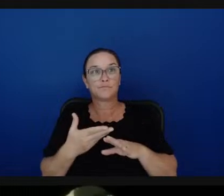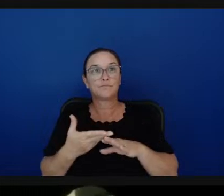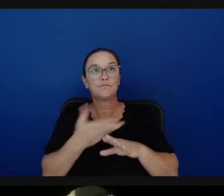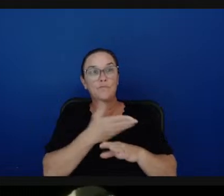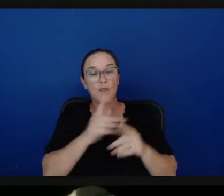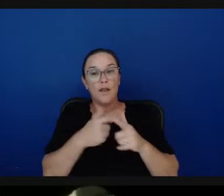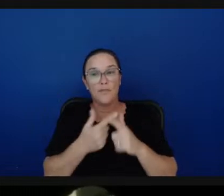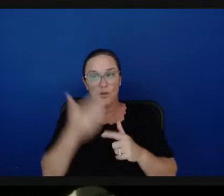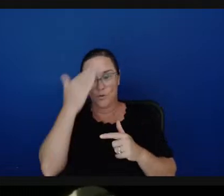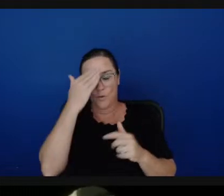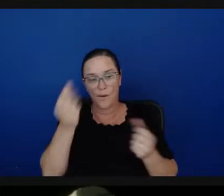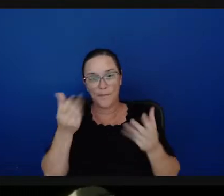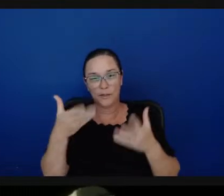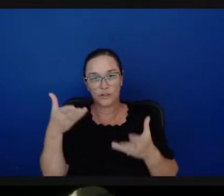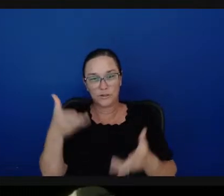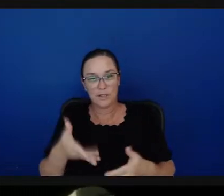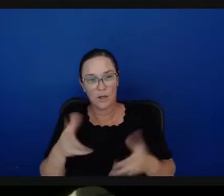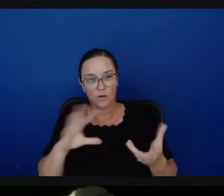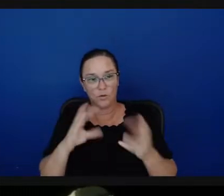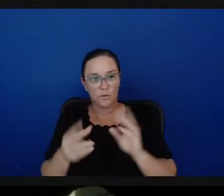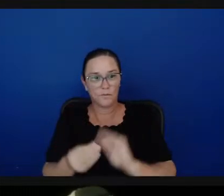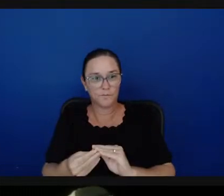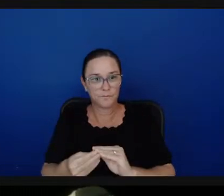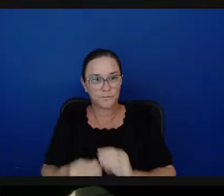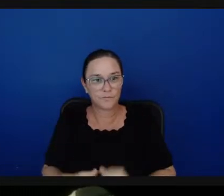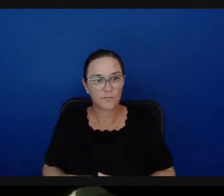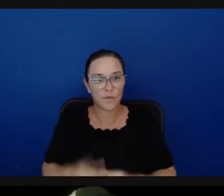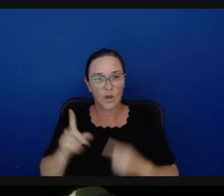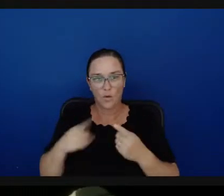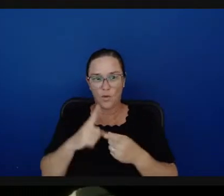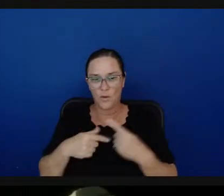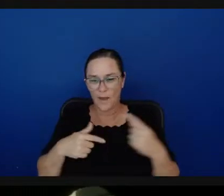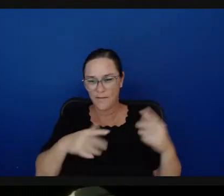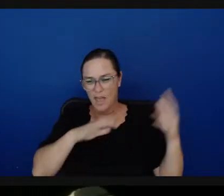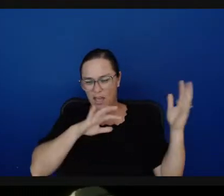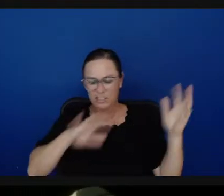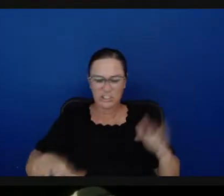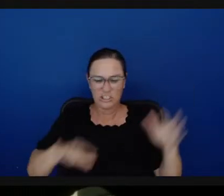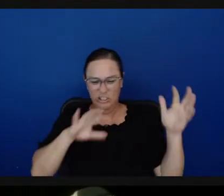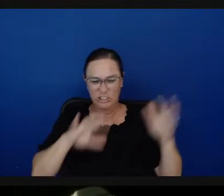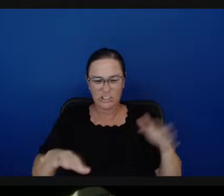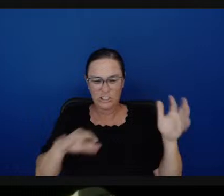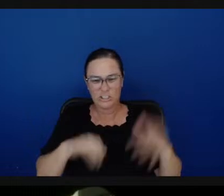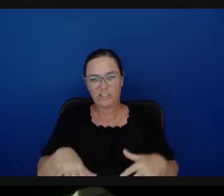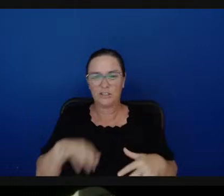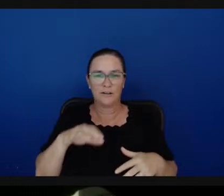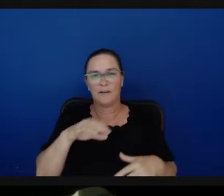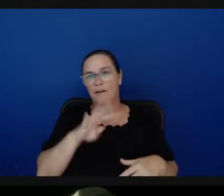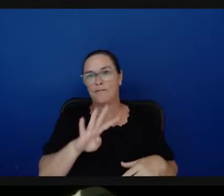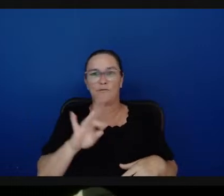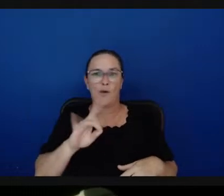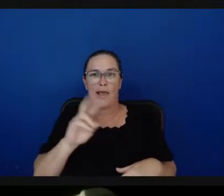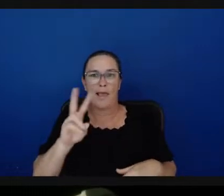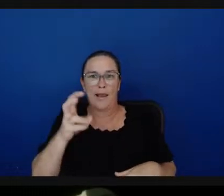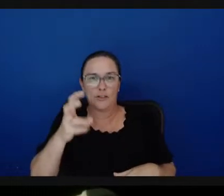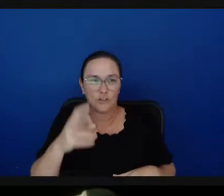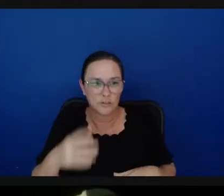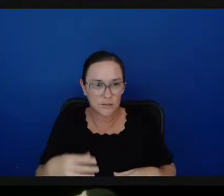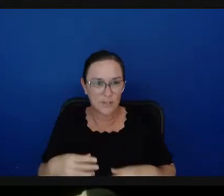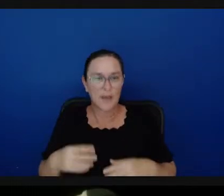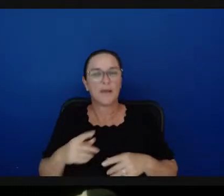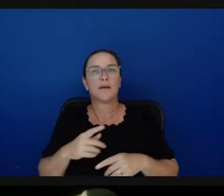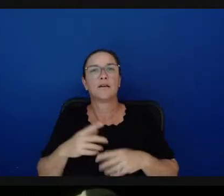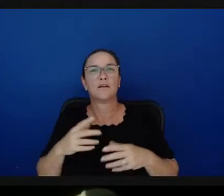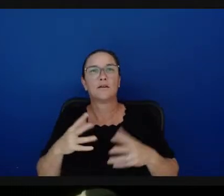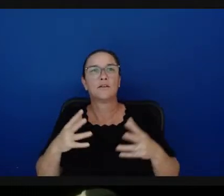giant winter storms where it dumps 40 inches. One of those might wash everything out, but don't hold your breath for them to happen. They don't happen every week,